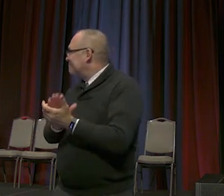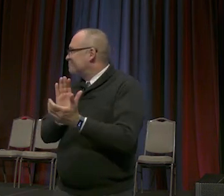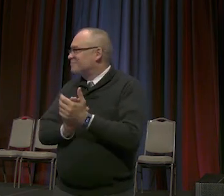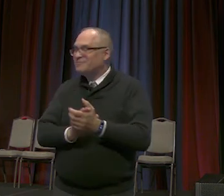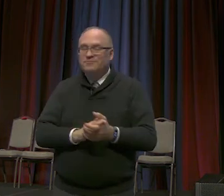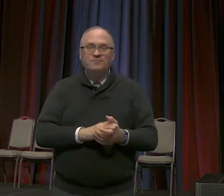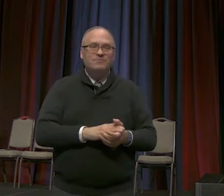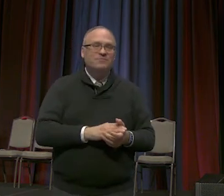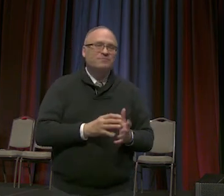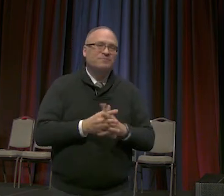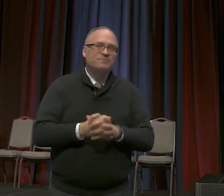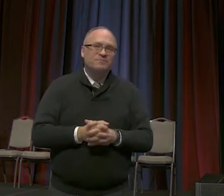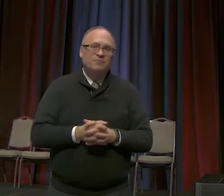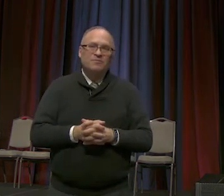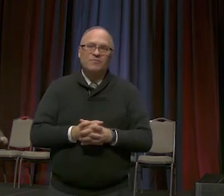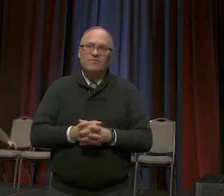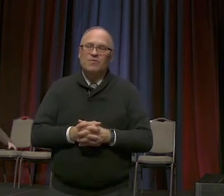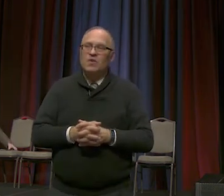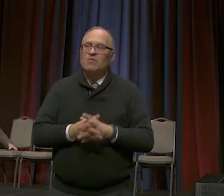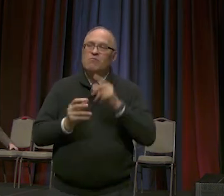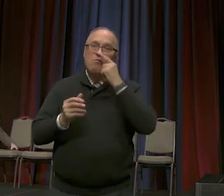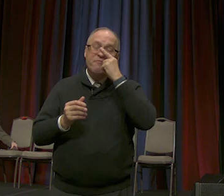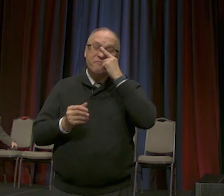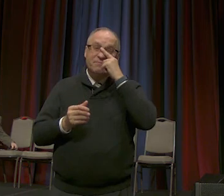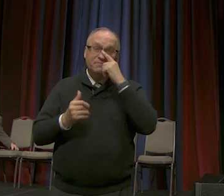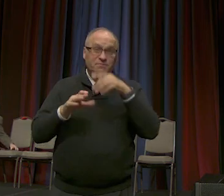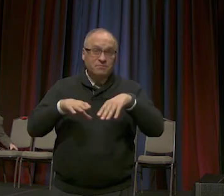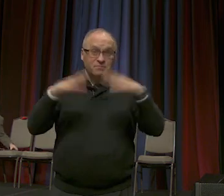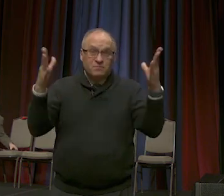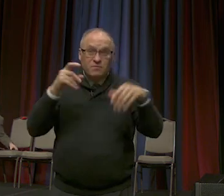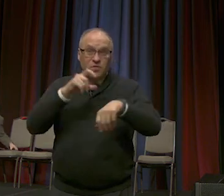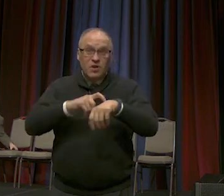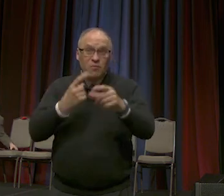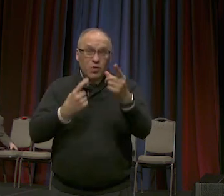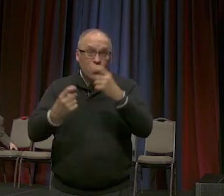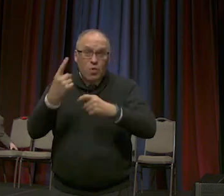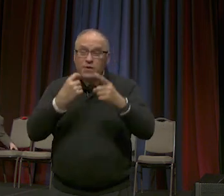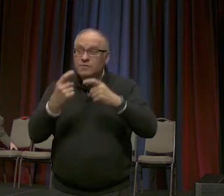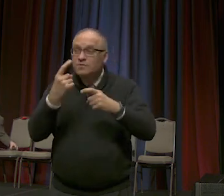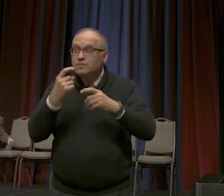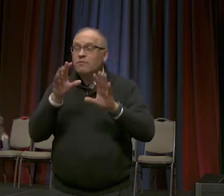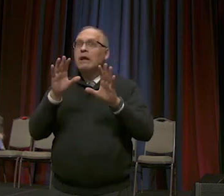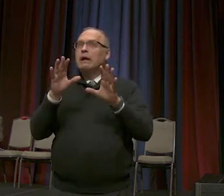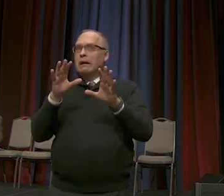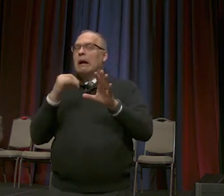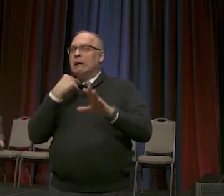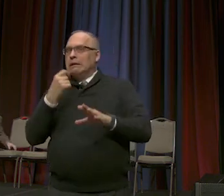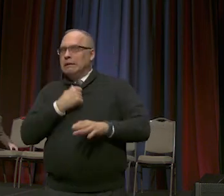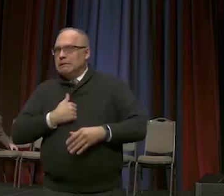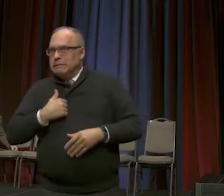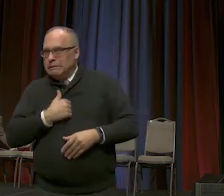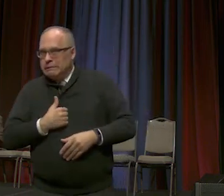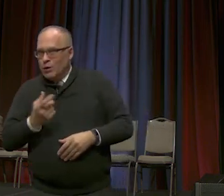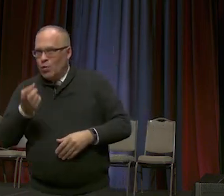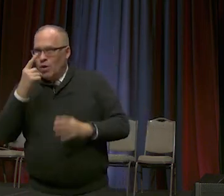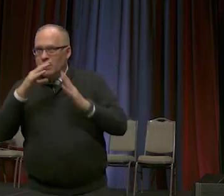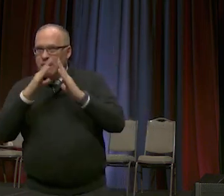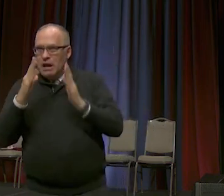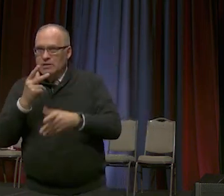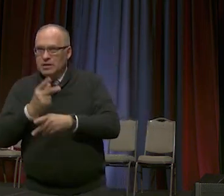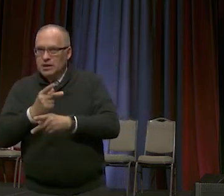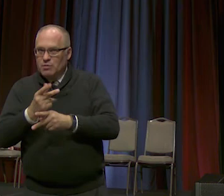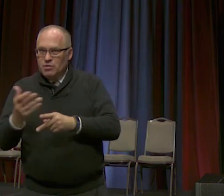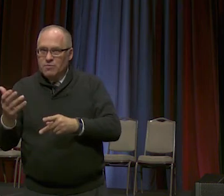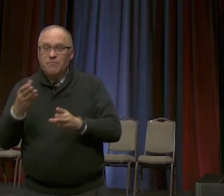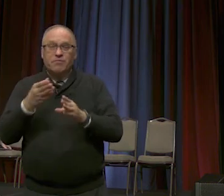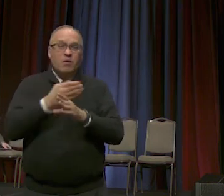Thank you. We're going to enter a time of questions. And before that, I do have to apologize about one housekeeping thing. Before